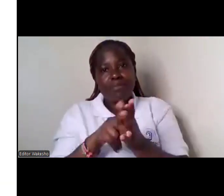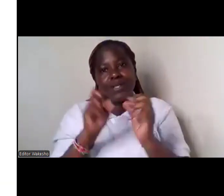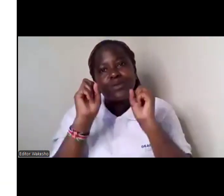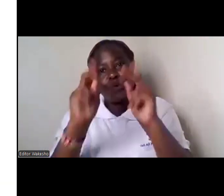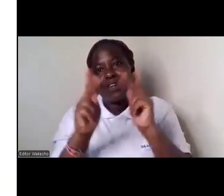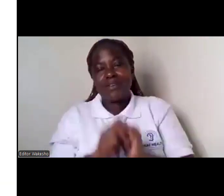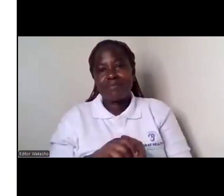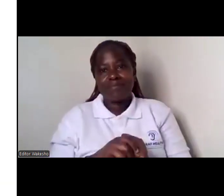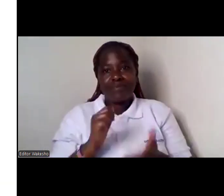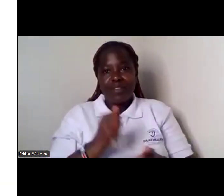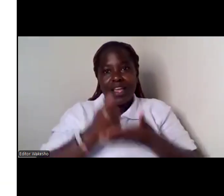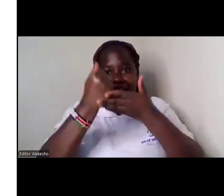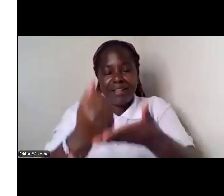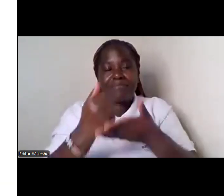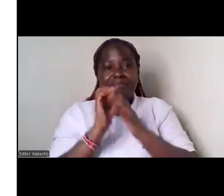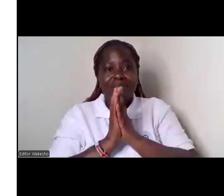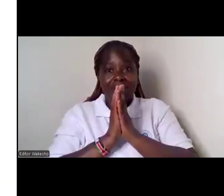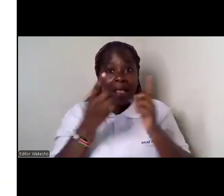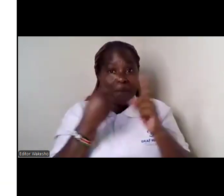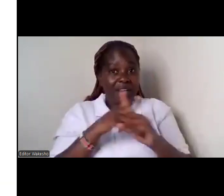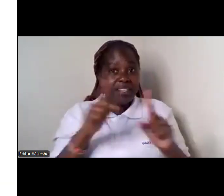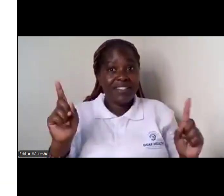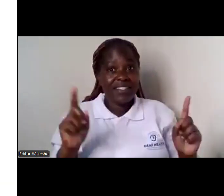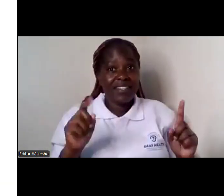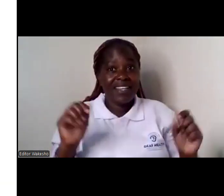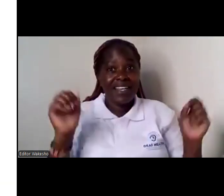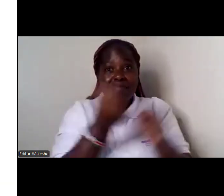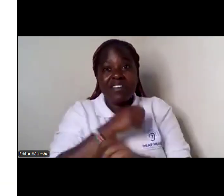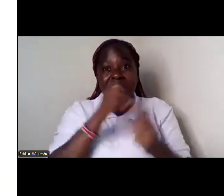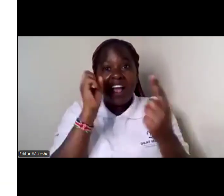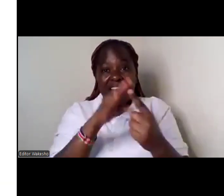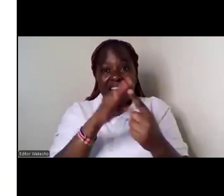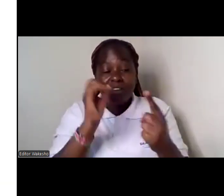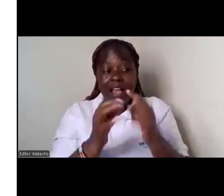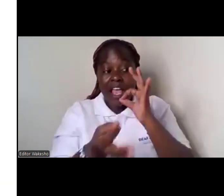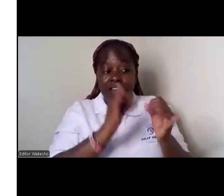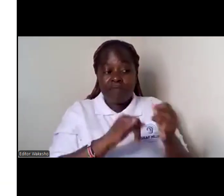Yes, but as you can tell, you cannot advise celibacy maybe to a married couple.